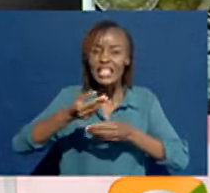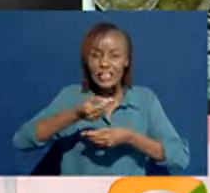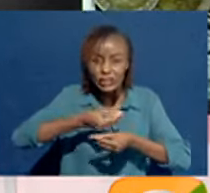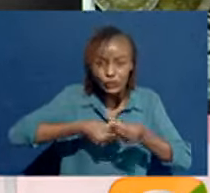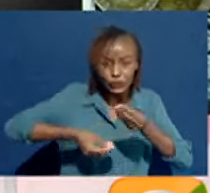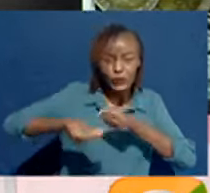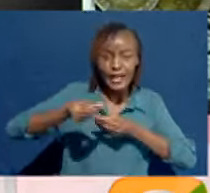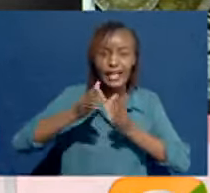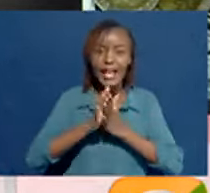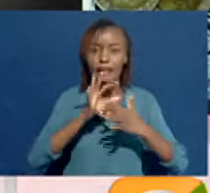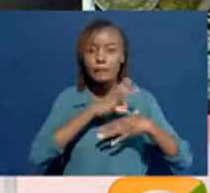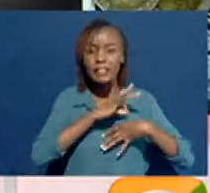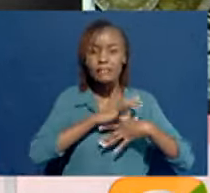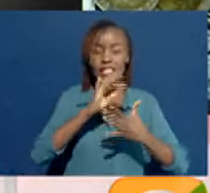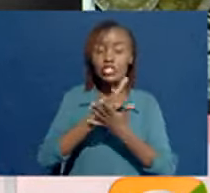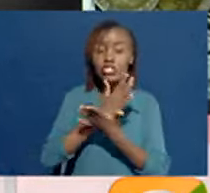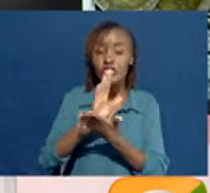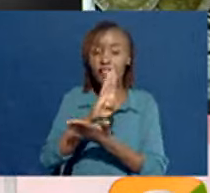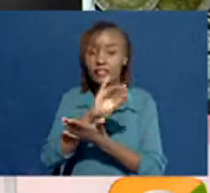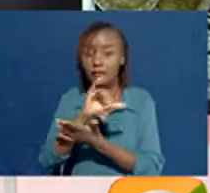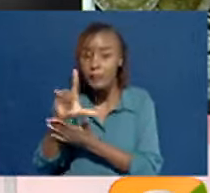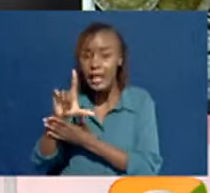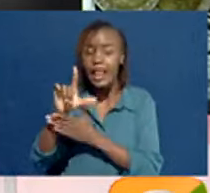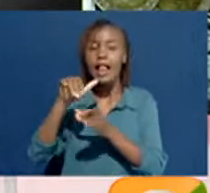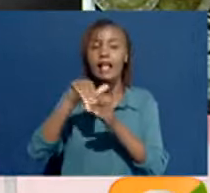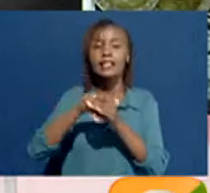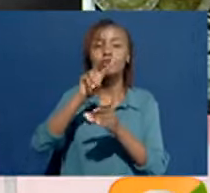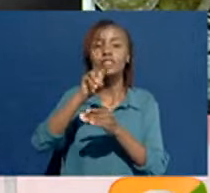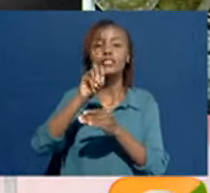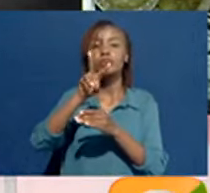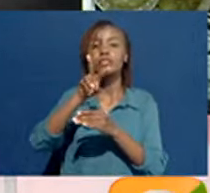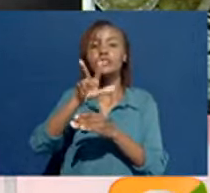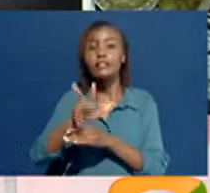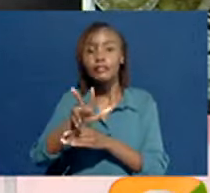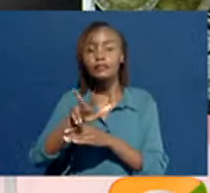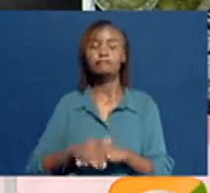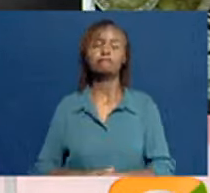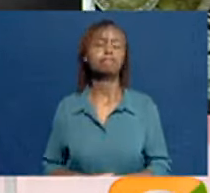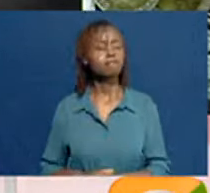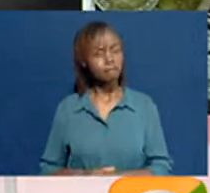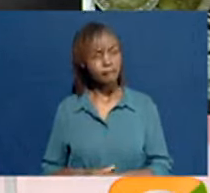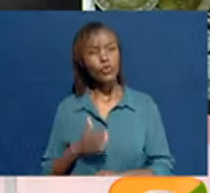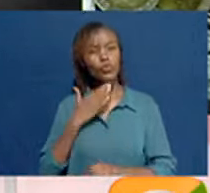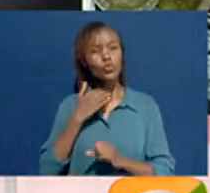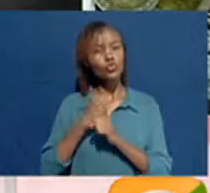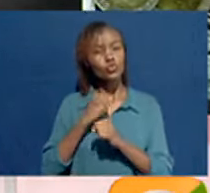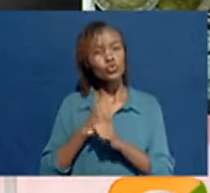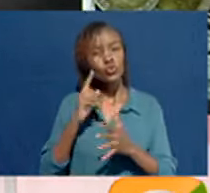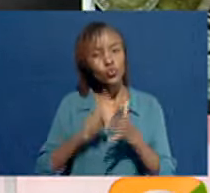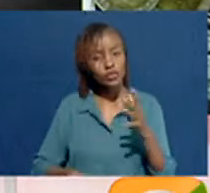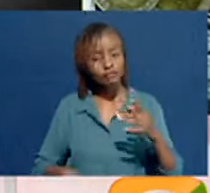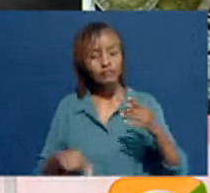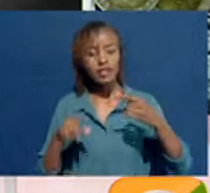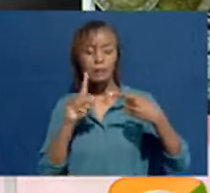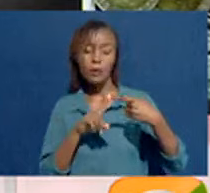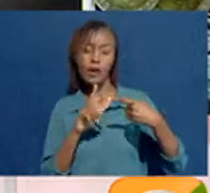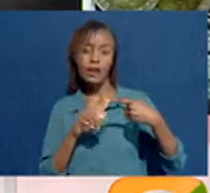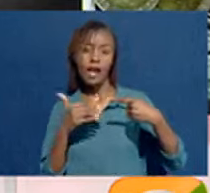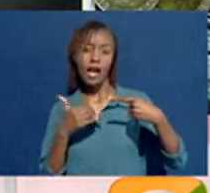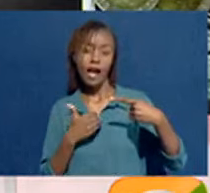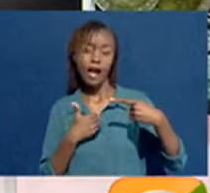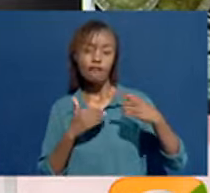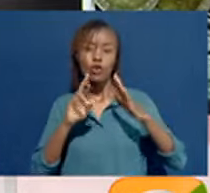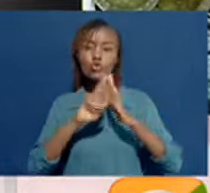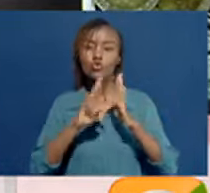Bill 2023. It seeks to do a number of things. Establish a regulatory framework for the trading of